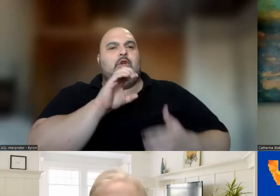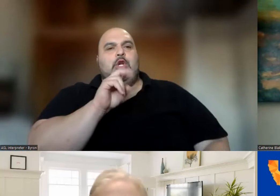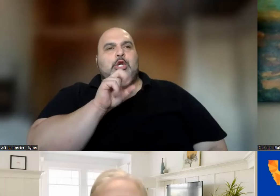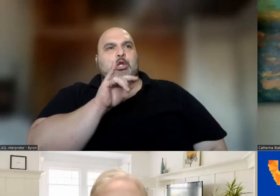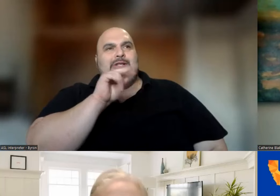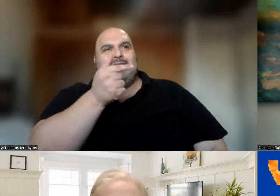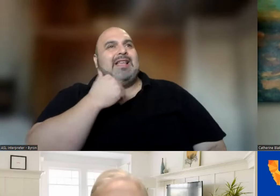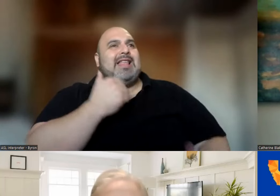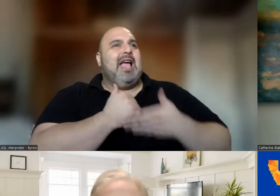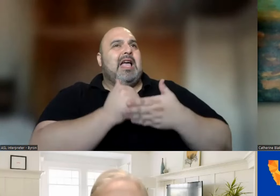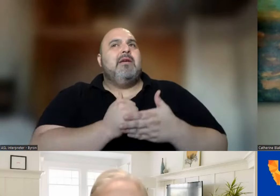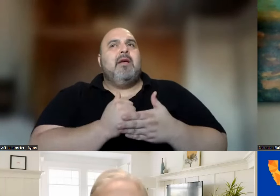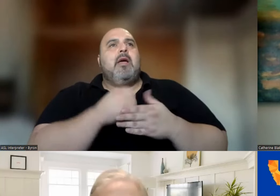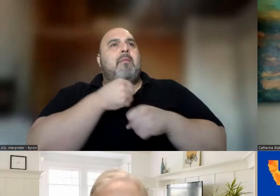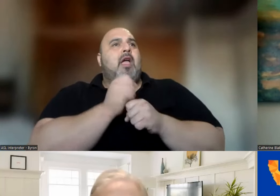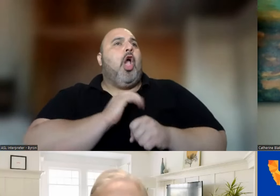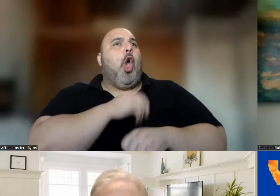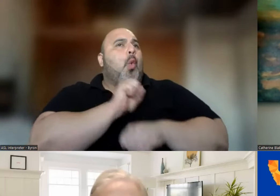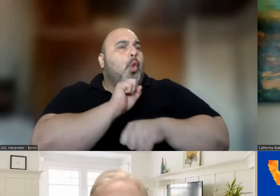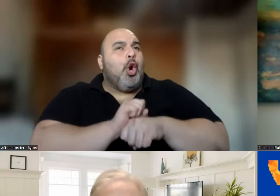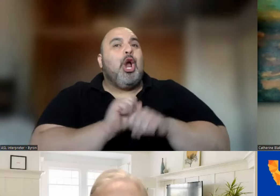has helped lead our work in kind of an